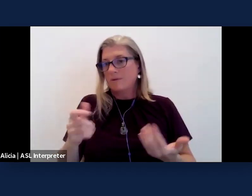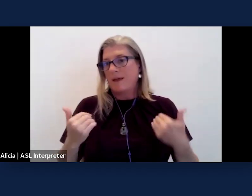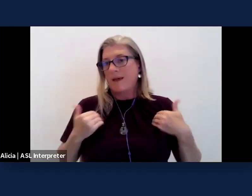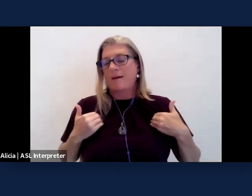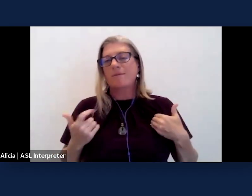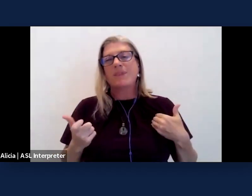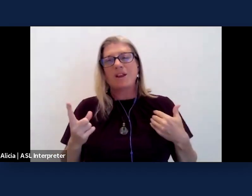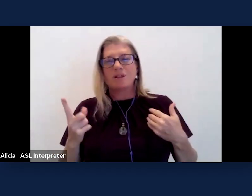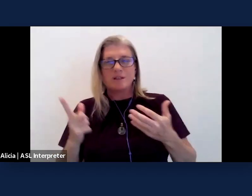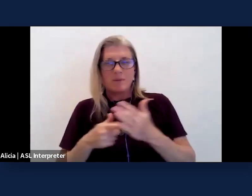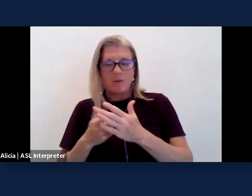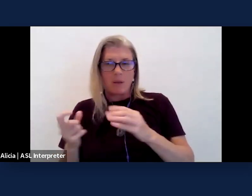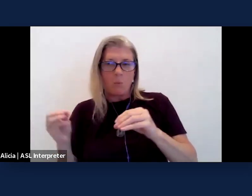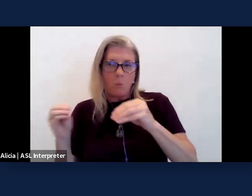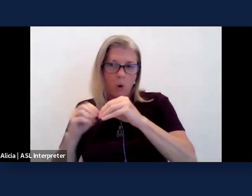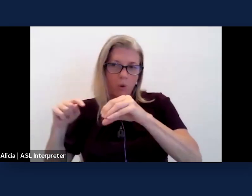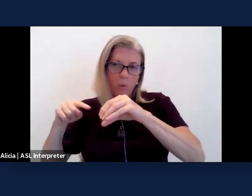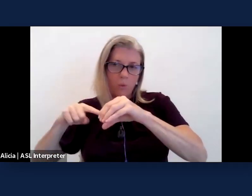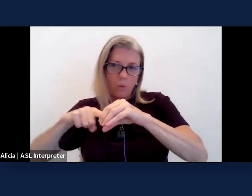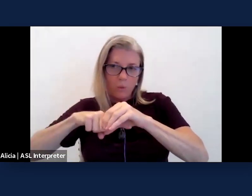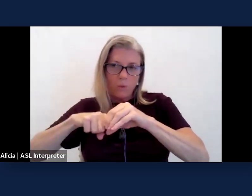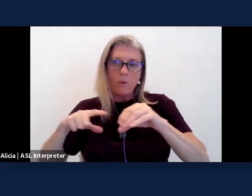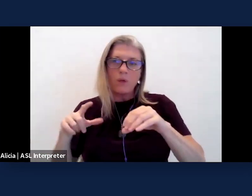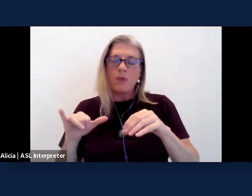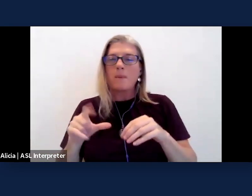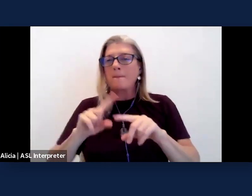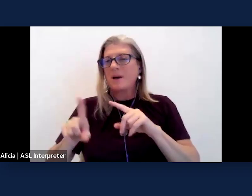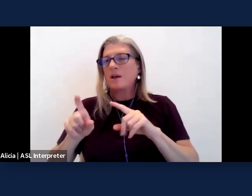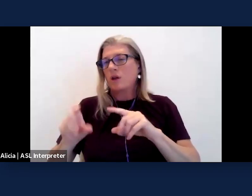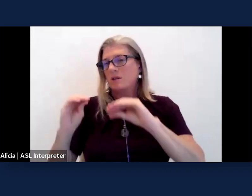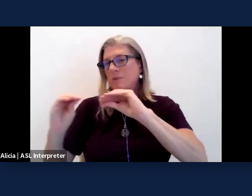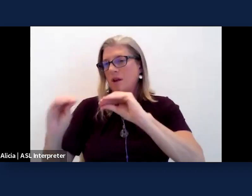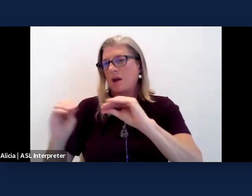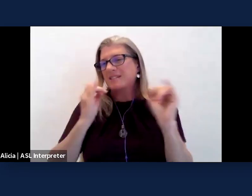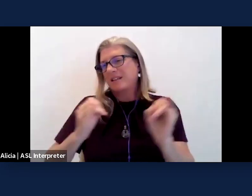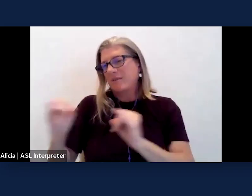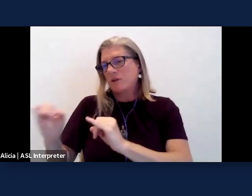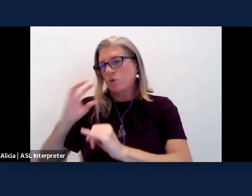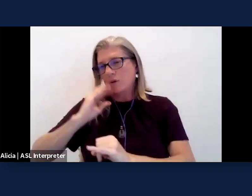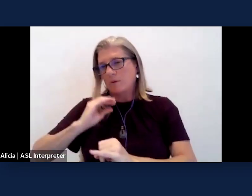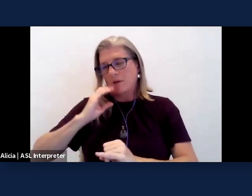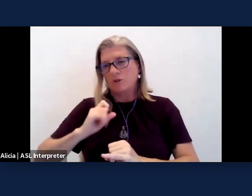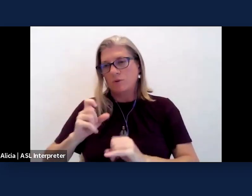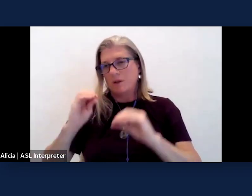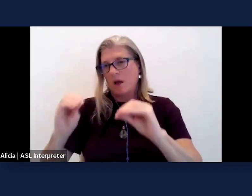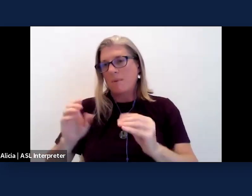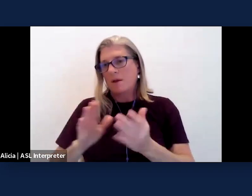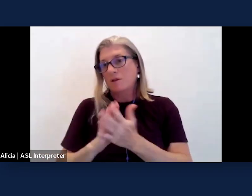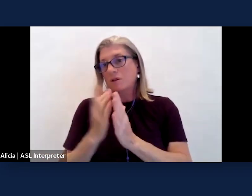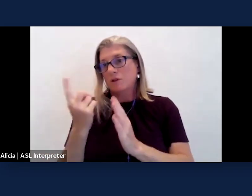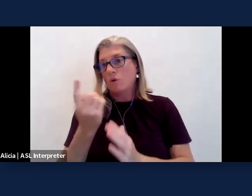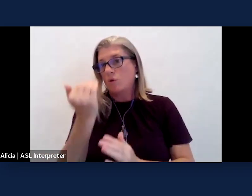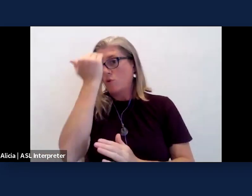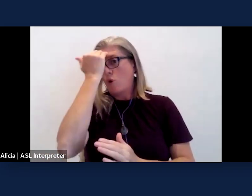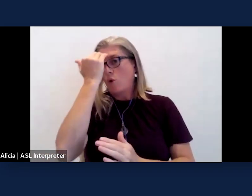but again, that's individualized and should be taught by a knowledgeable person. Okay. And then the second question, the